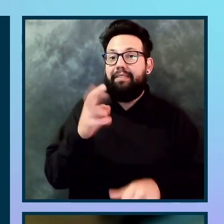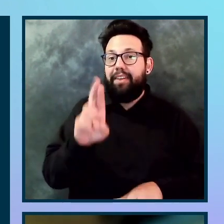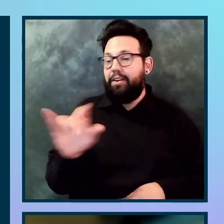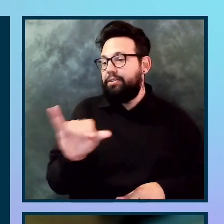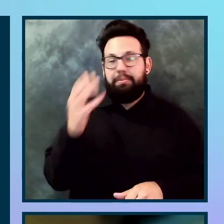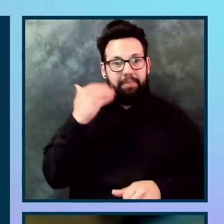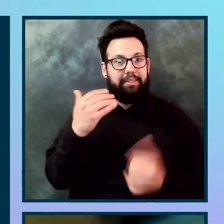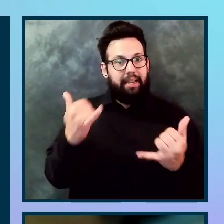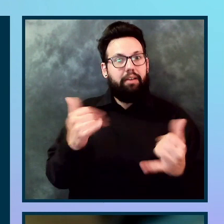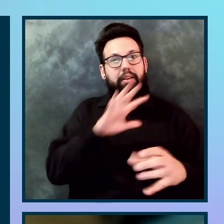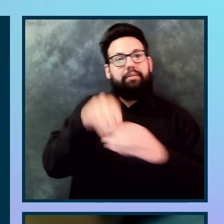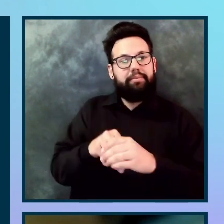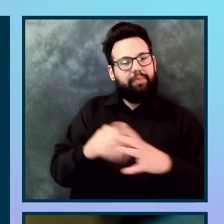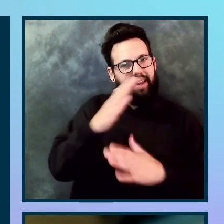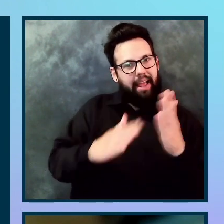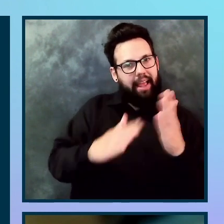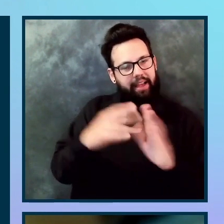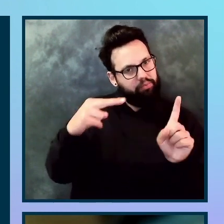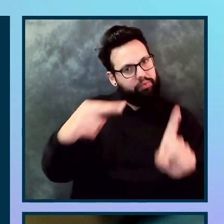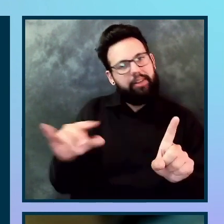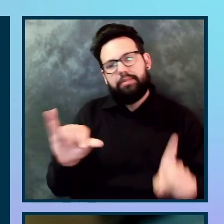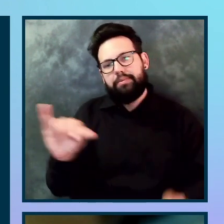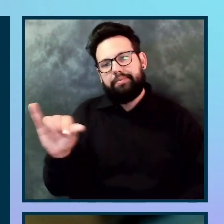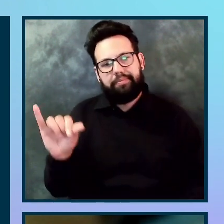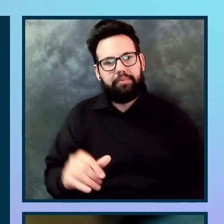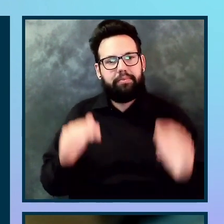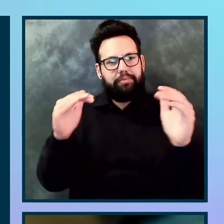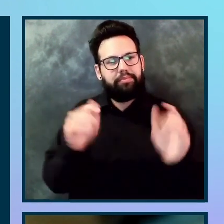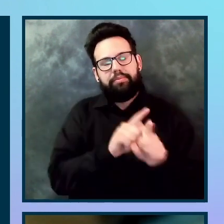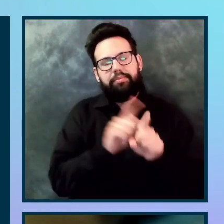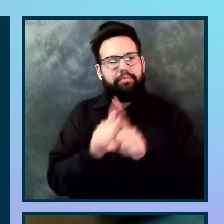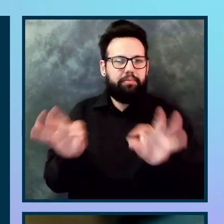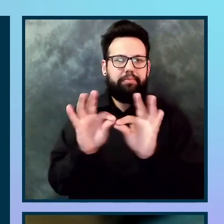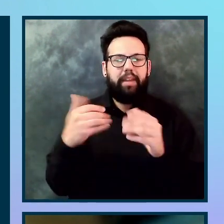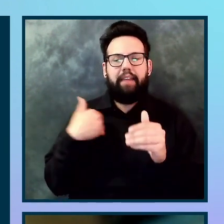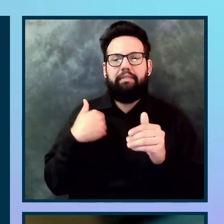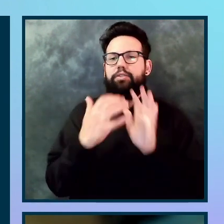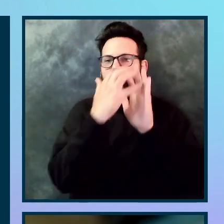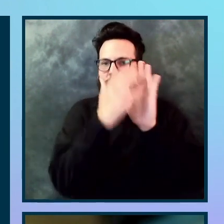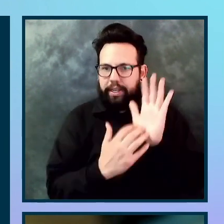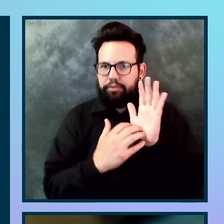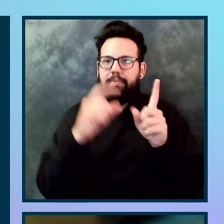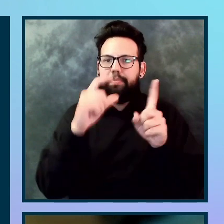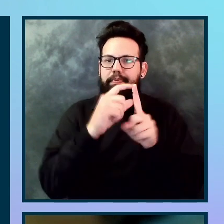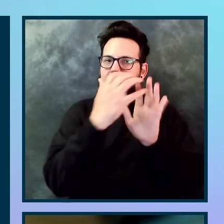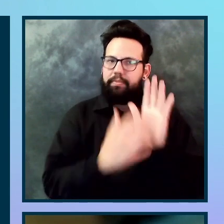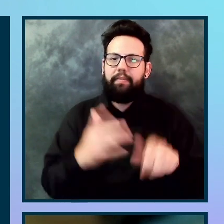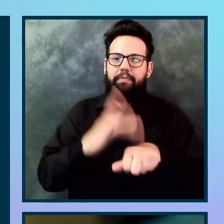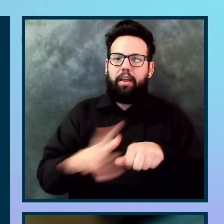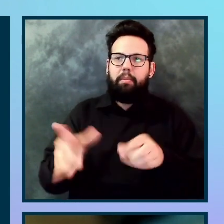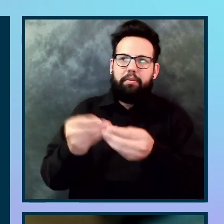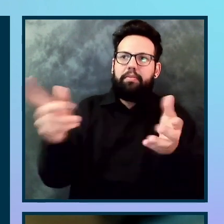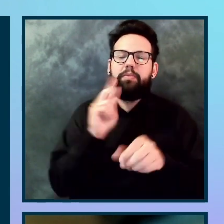tracking. And we also want to make sure that we have transcripts available for users. And one thing that I keep coming back